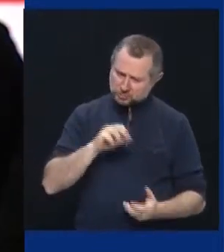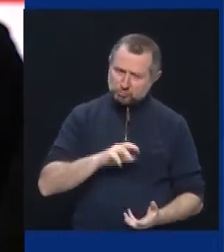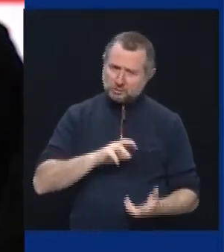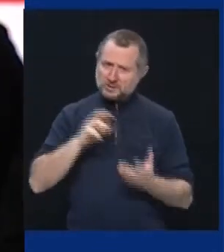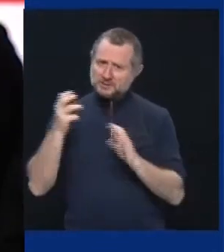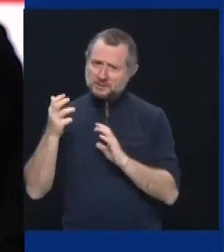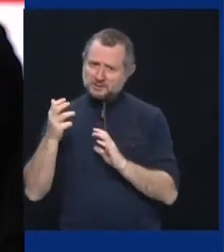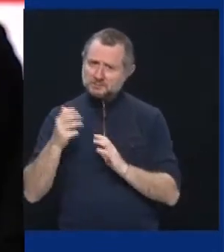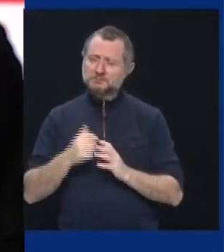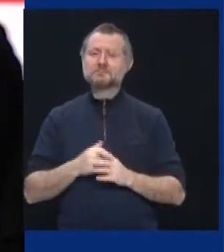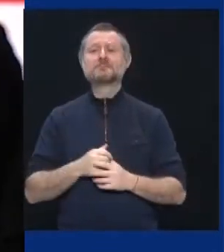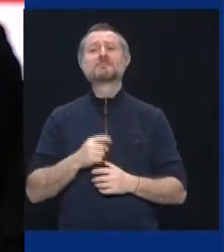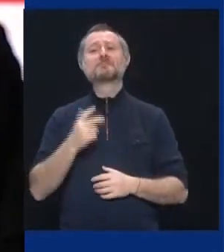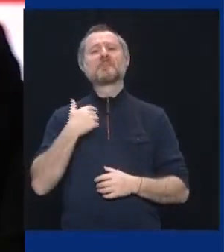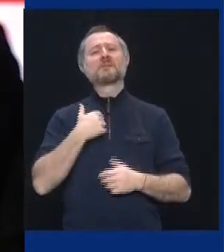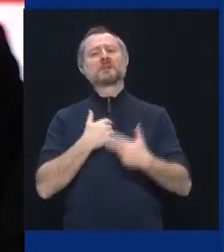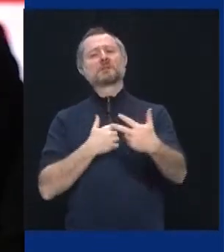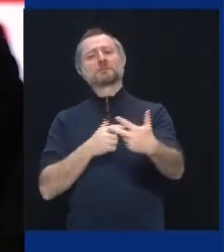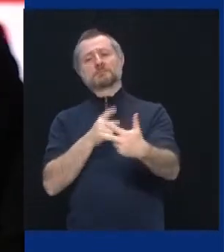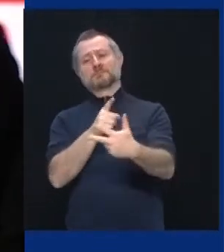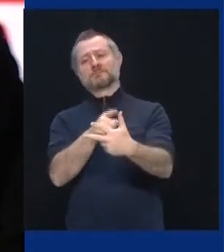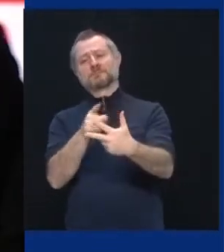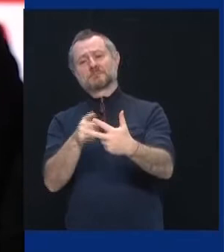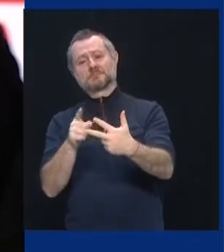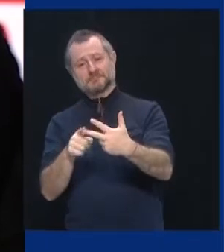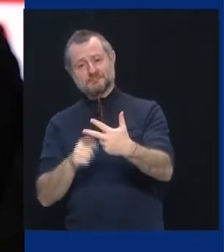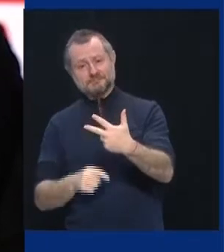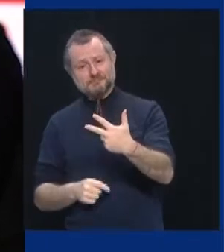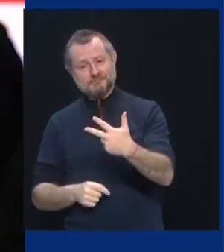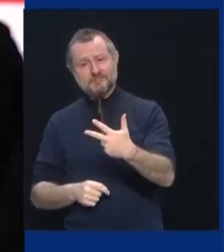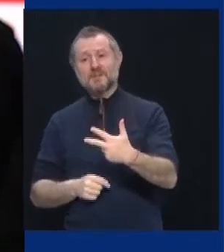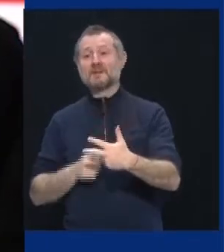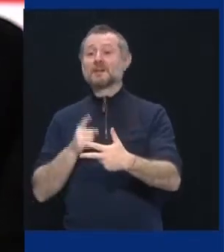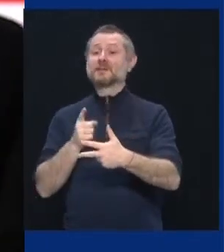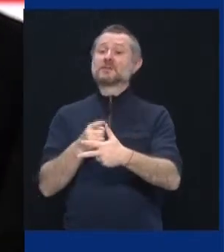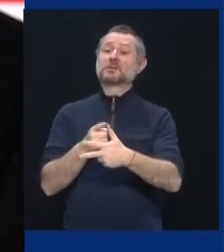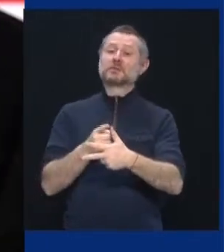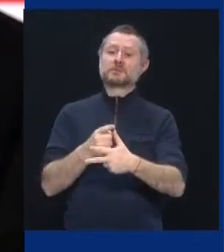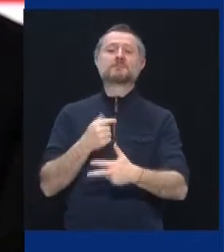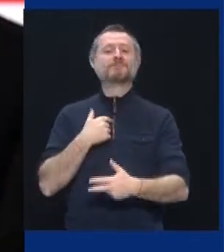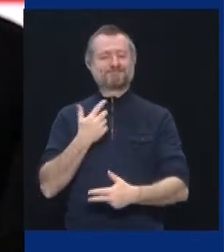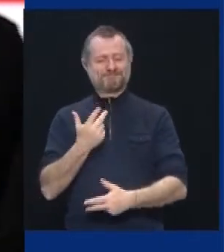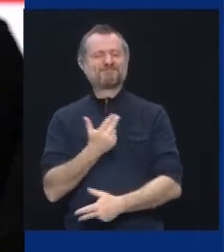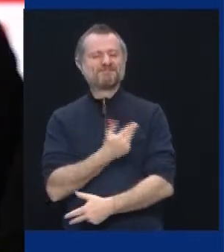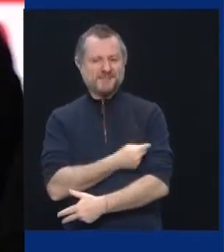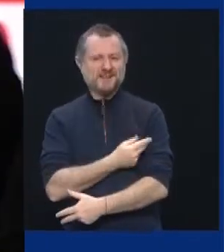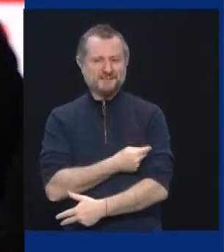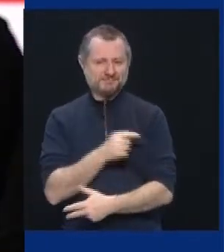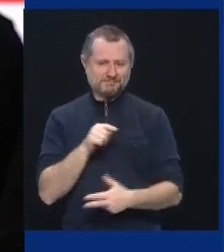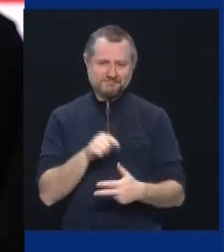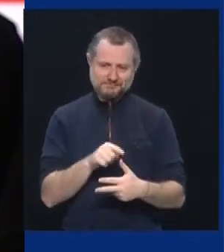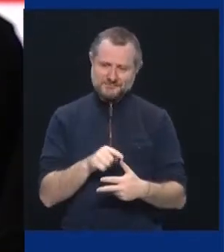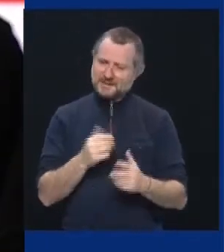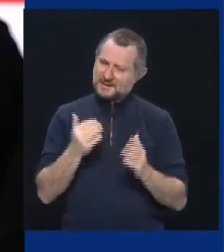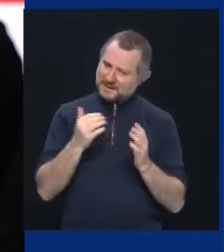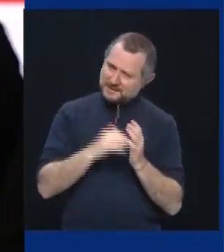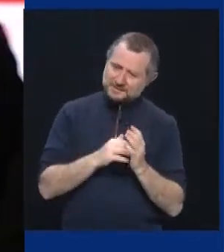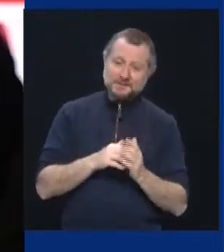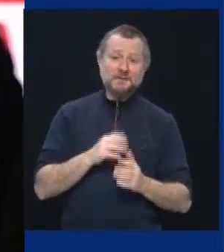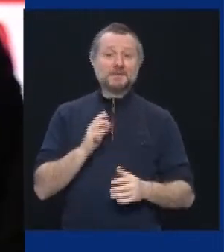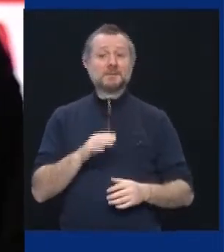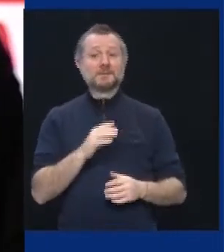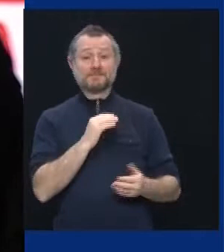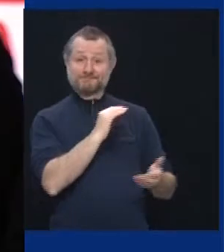are three different elements to the crisis. First, the vaccinations, the vaccinations. The vaccine is the